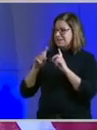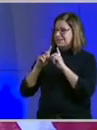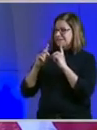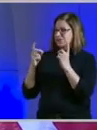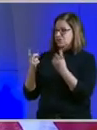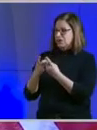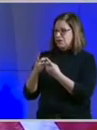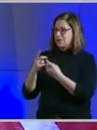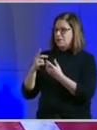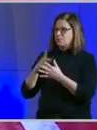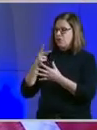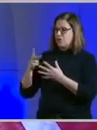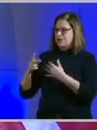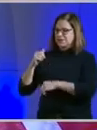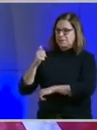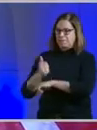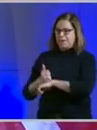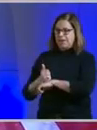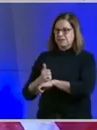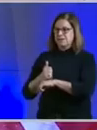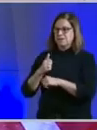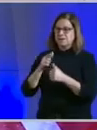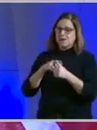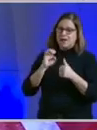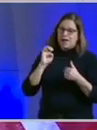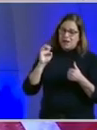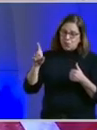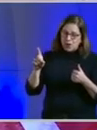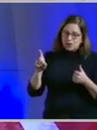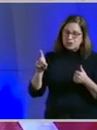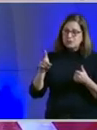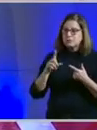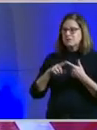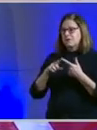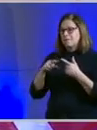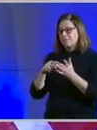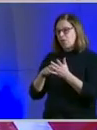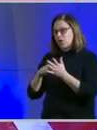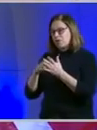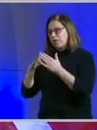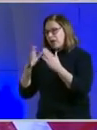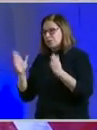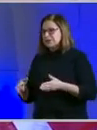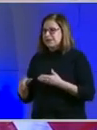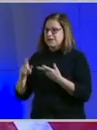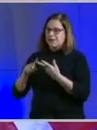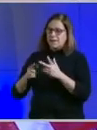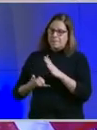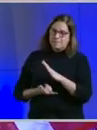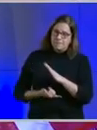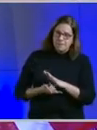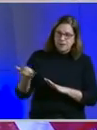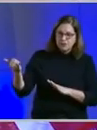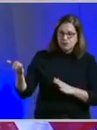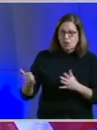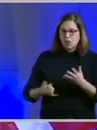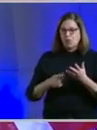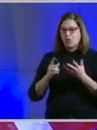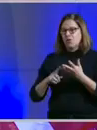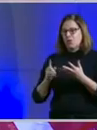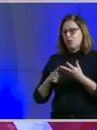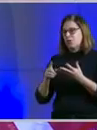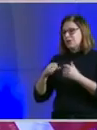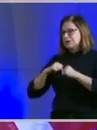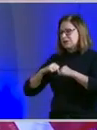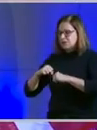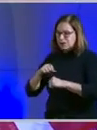priorities of schools, affordable housing, homelessness, and all those types of issues, which are the core of making the city a place